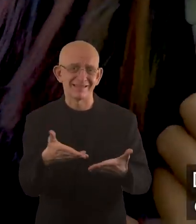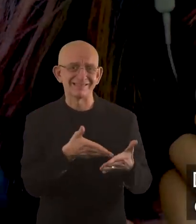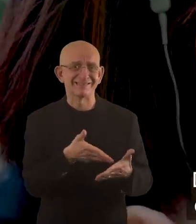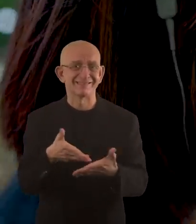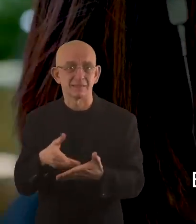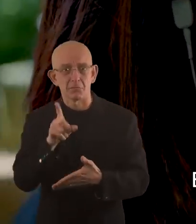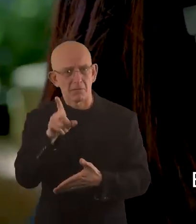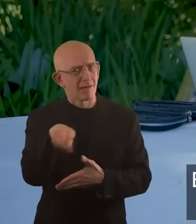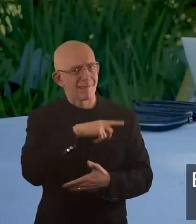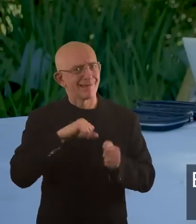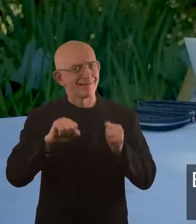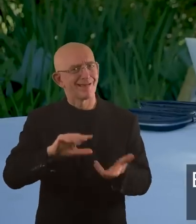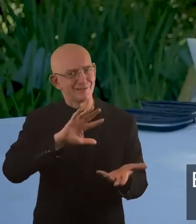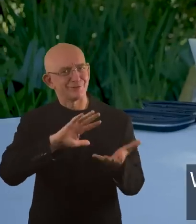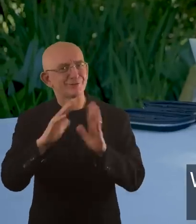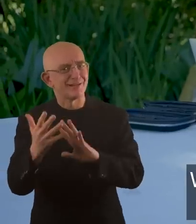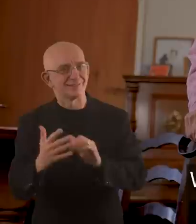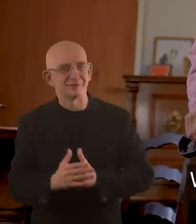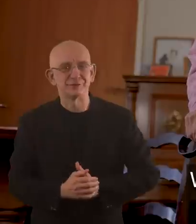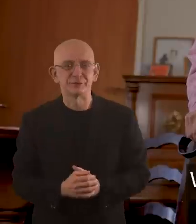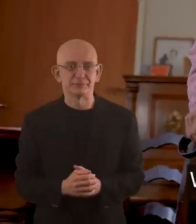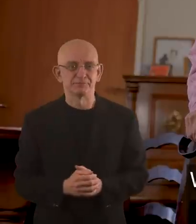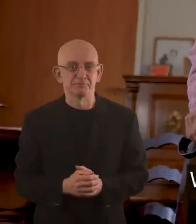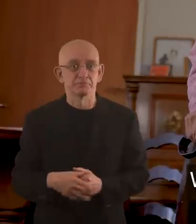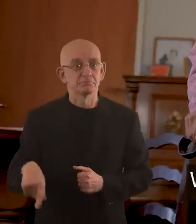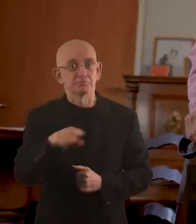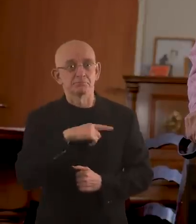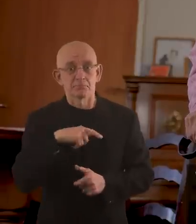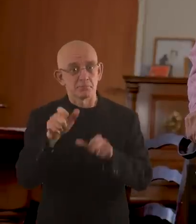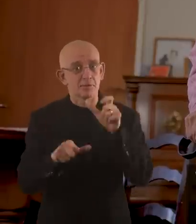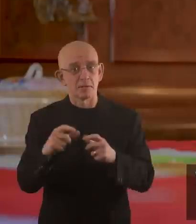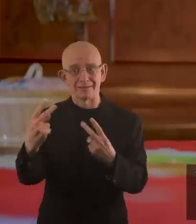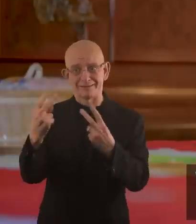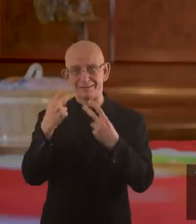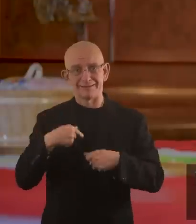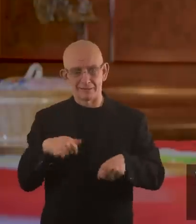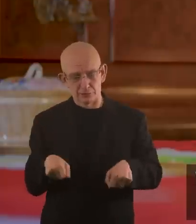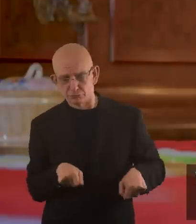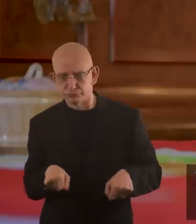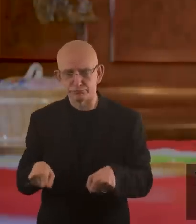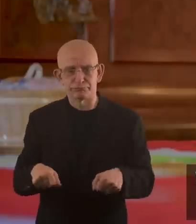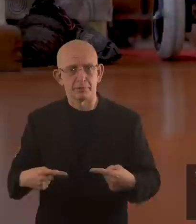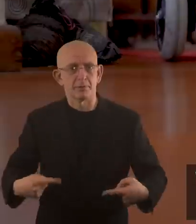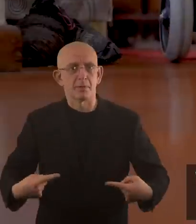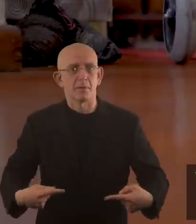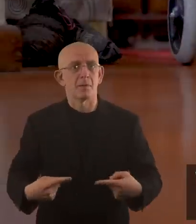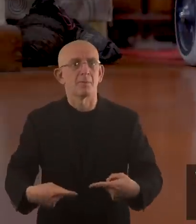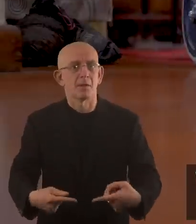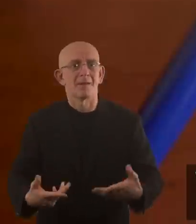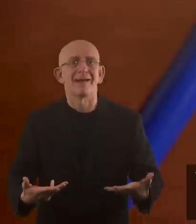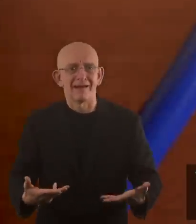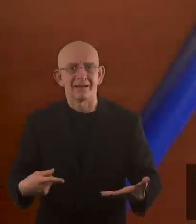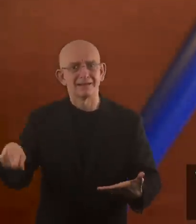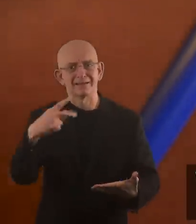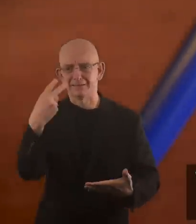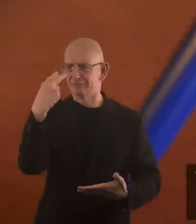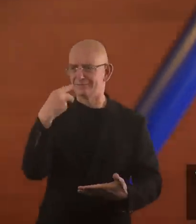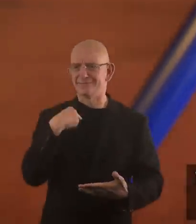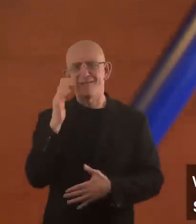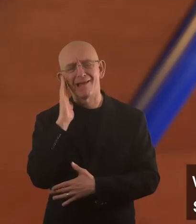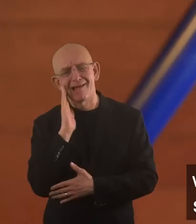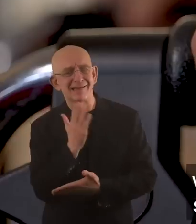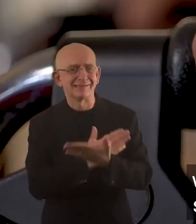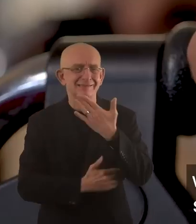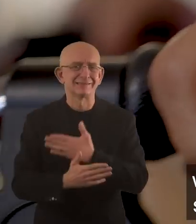very difficult for people. But we can change that. We need to change that. When people see me walking with my